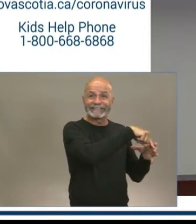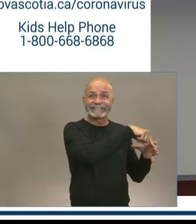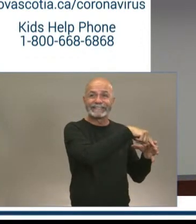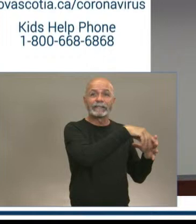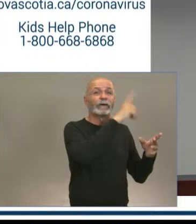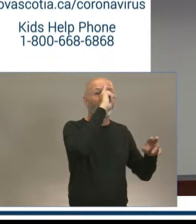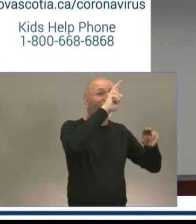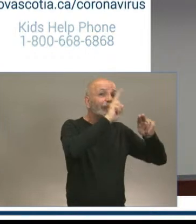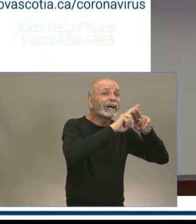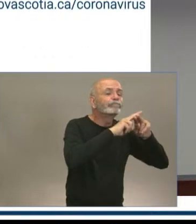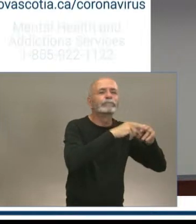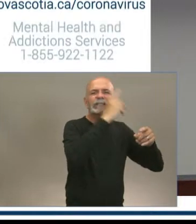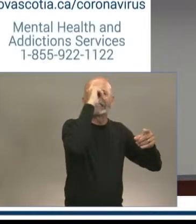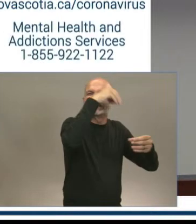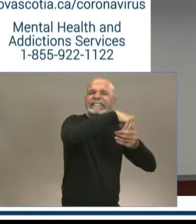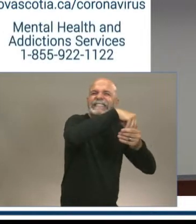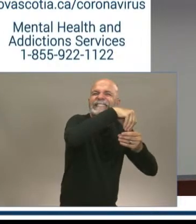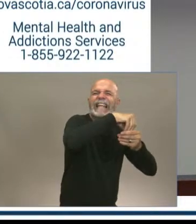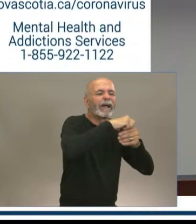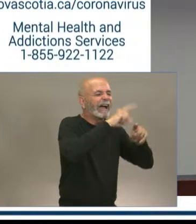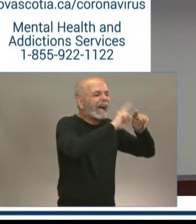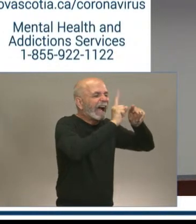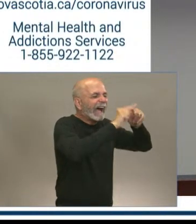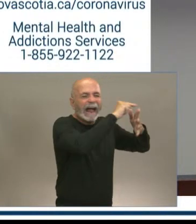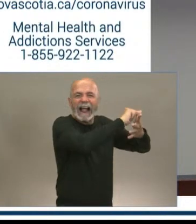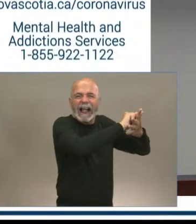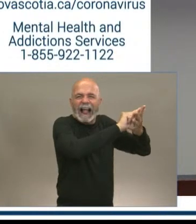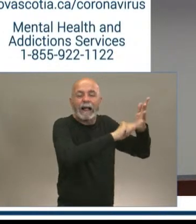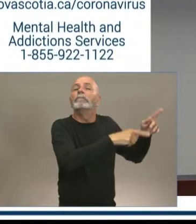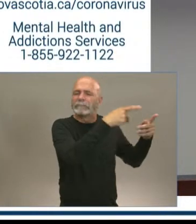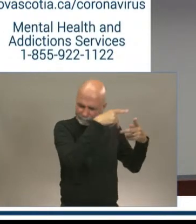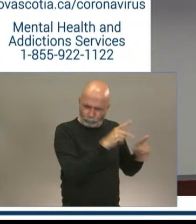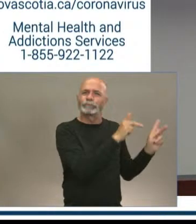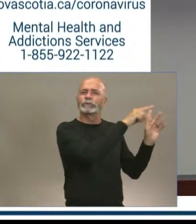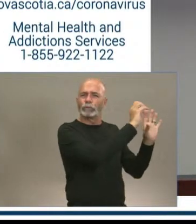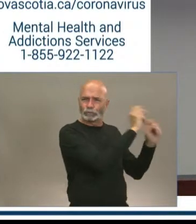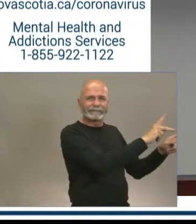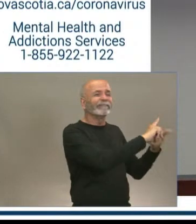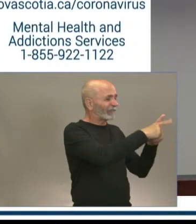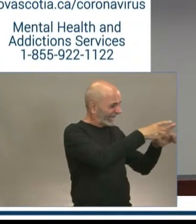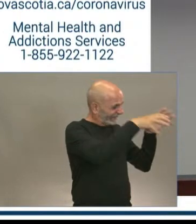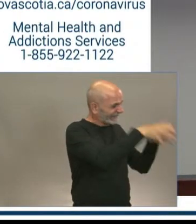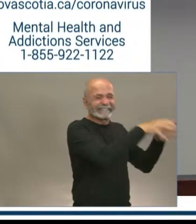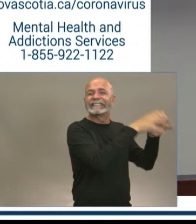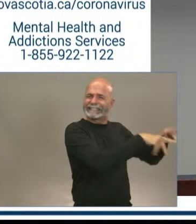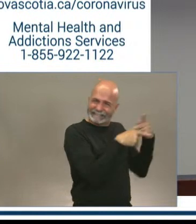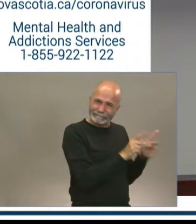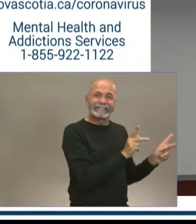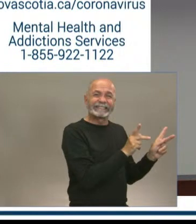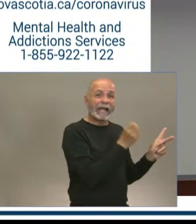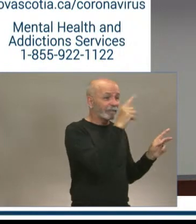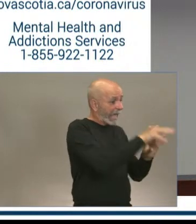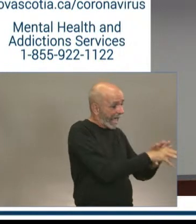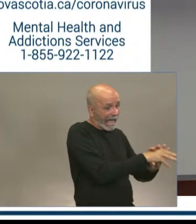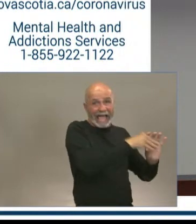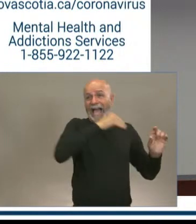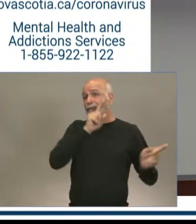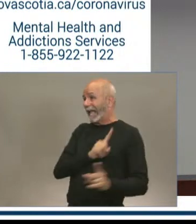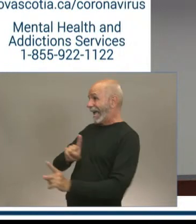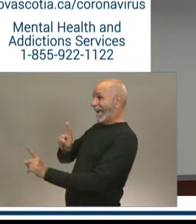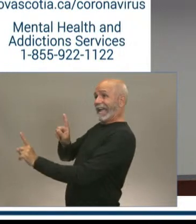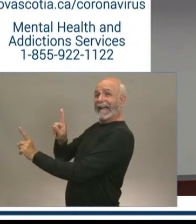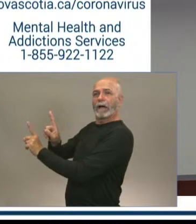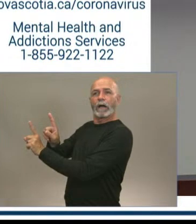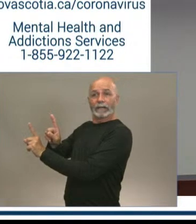etc. It's when they go out into the community. We have to understand that many of these people, even if they got 2 doses of vaccine, this is